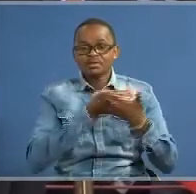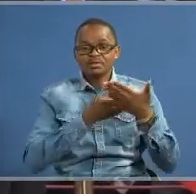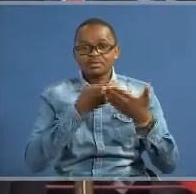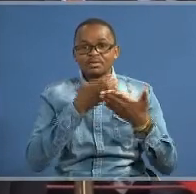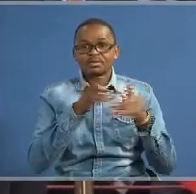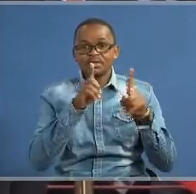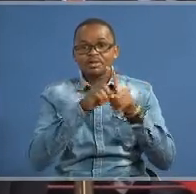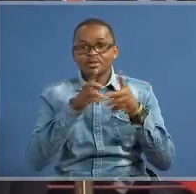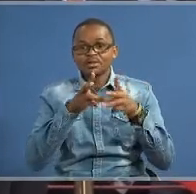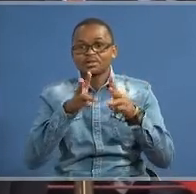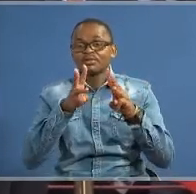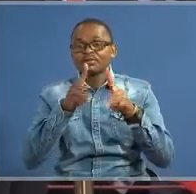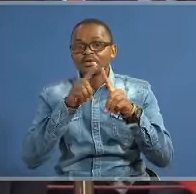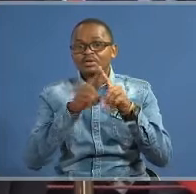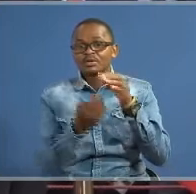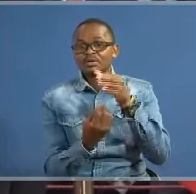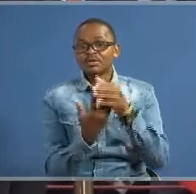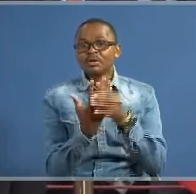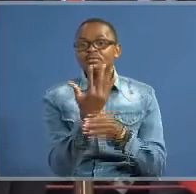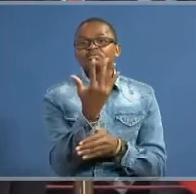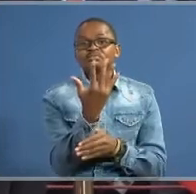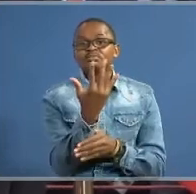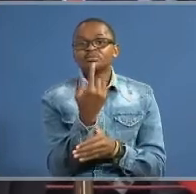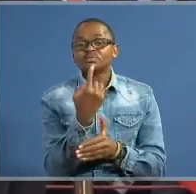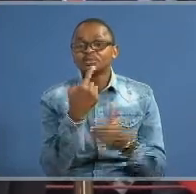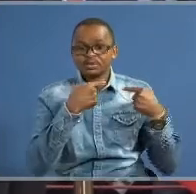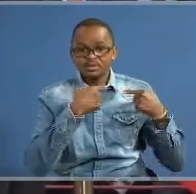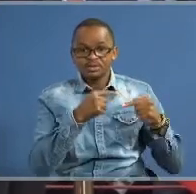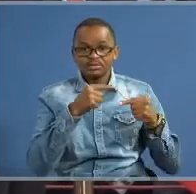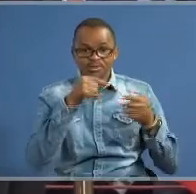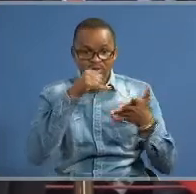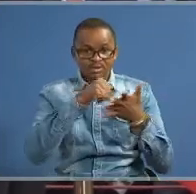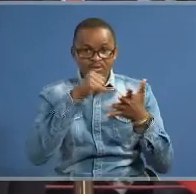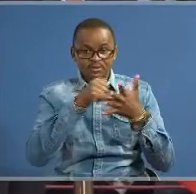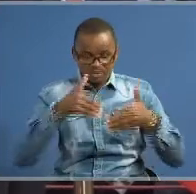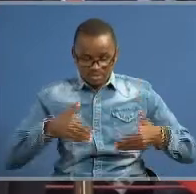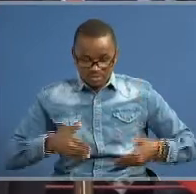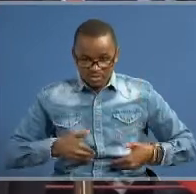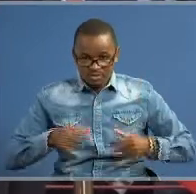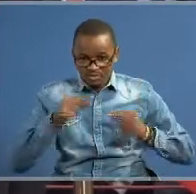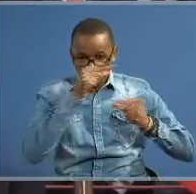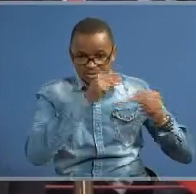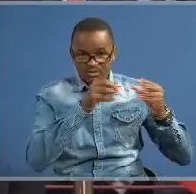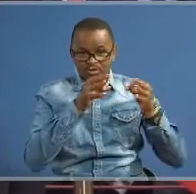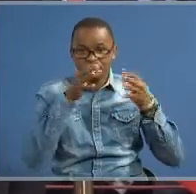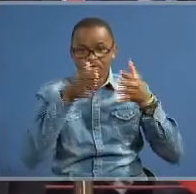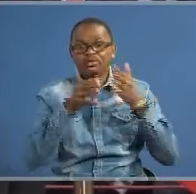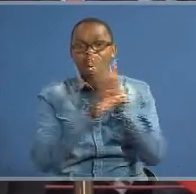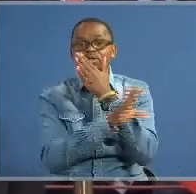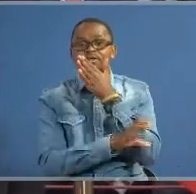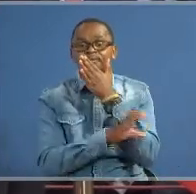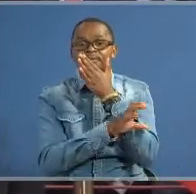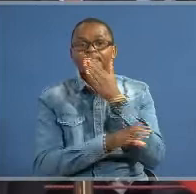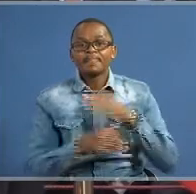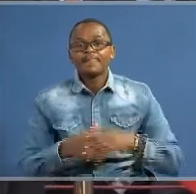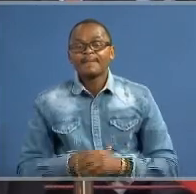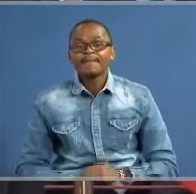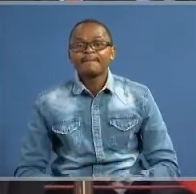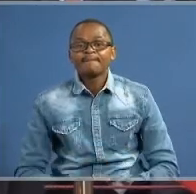sector as a way to spiral it upwards, since it consists of the youthful generation of this country.